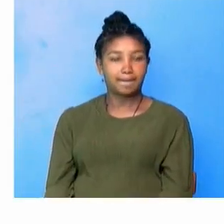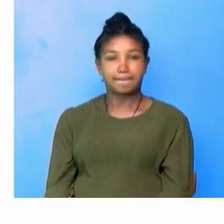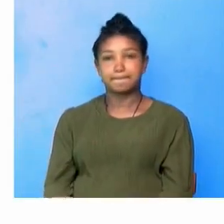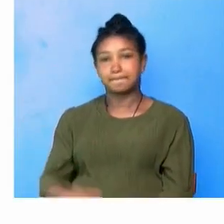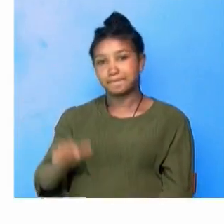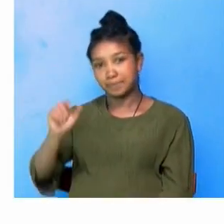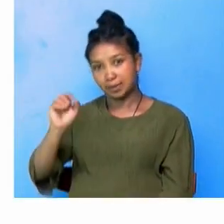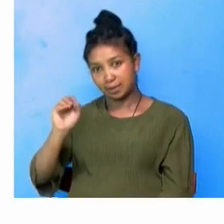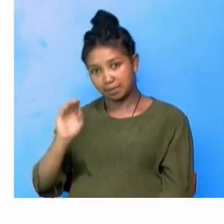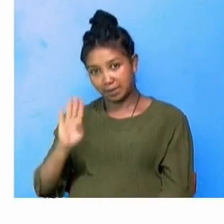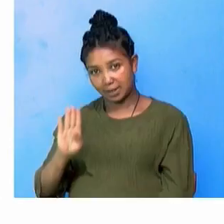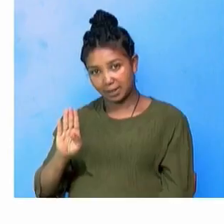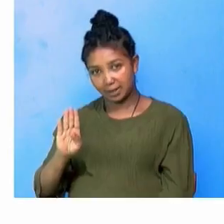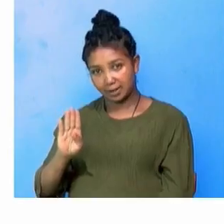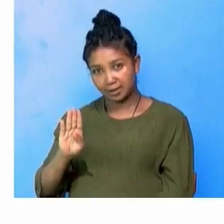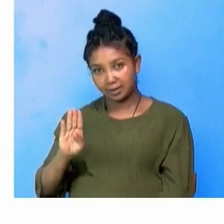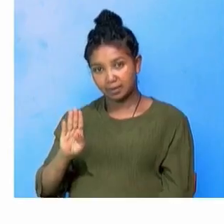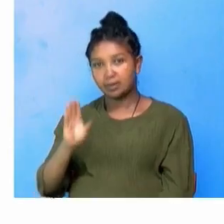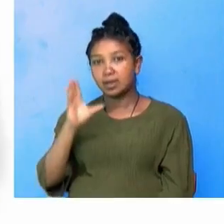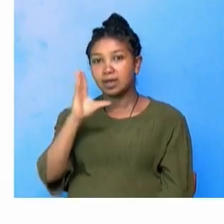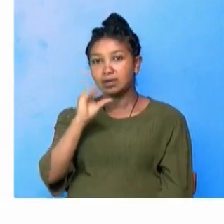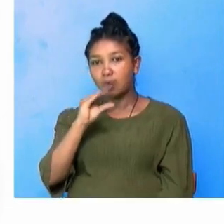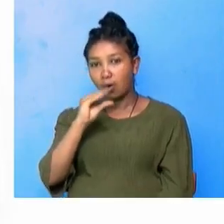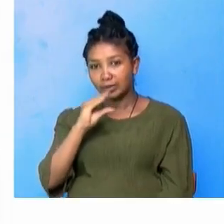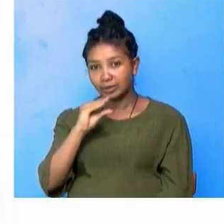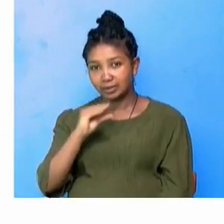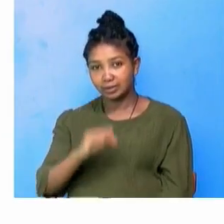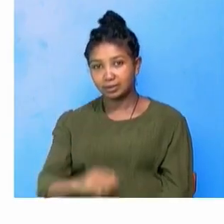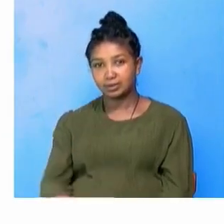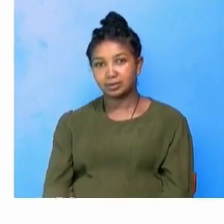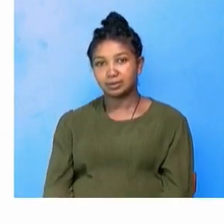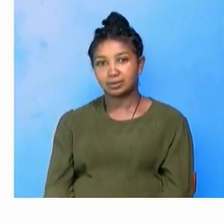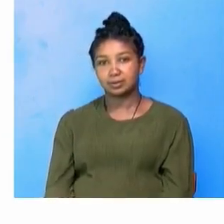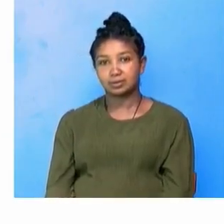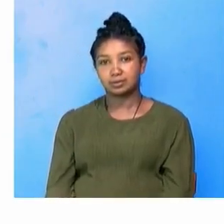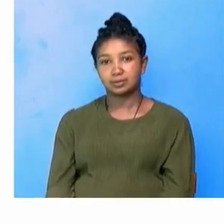B. Talk.